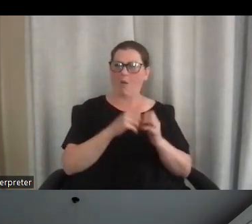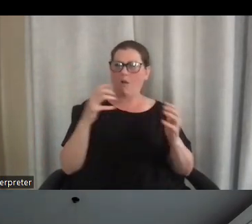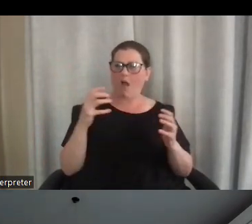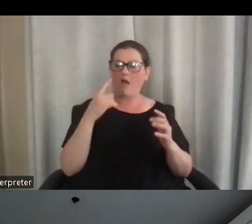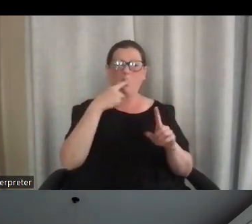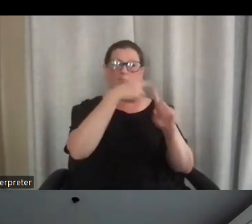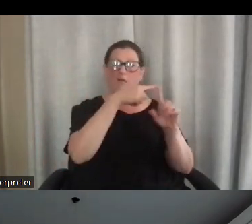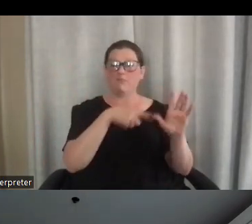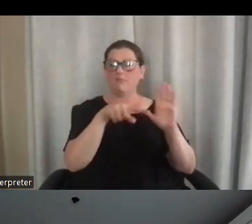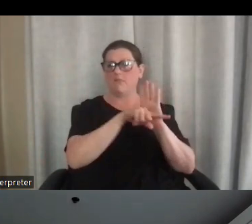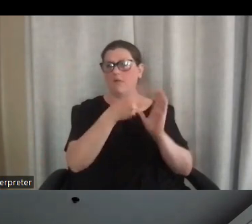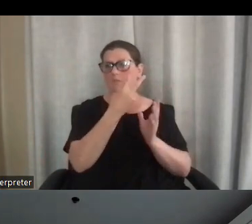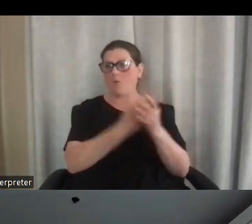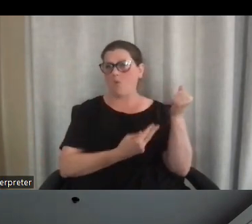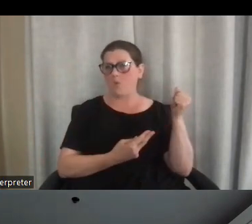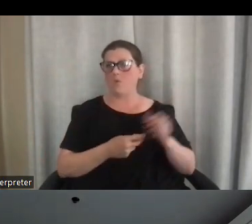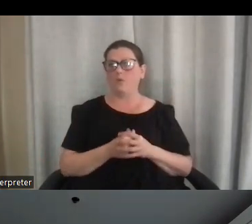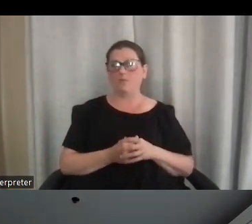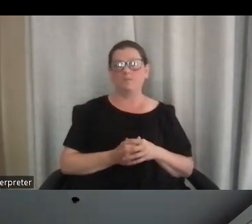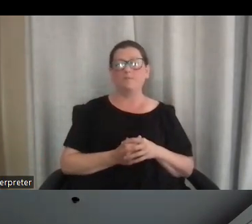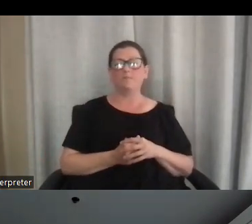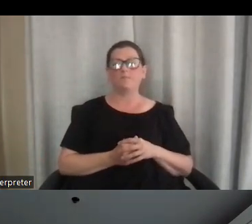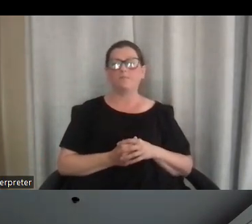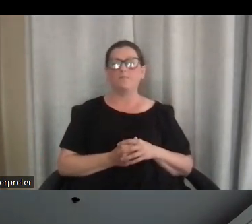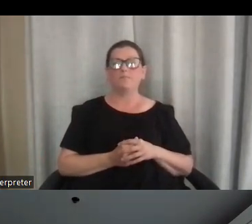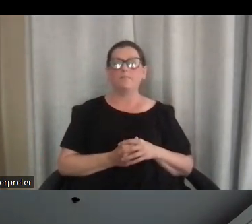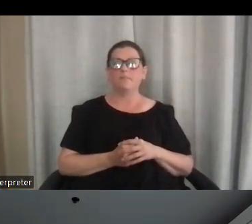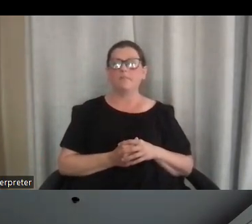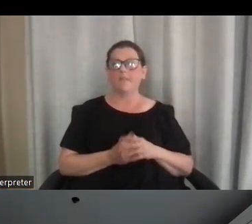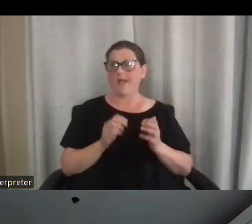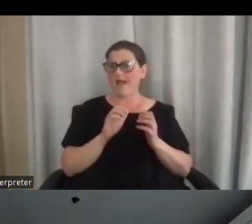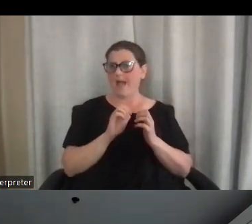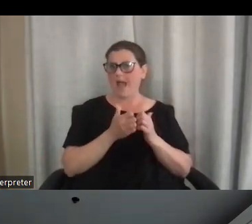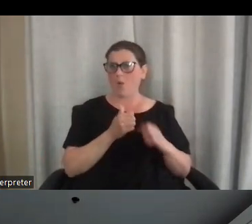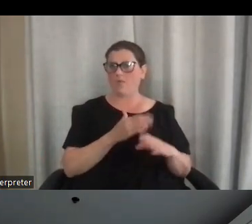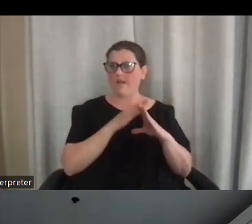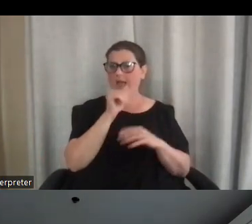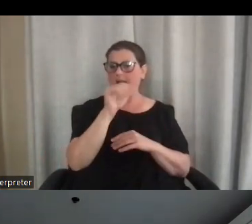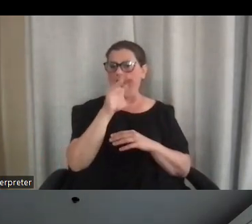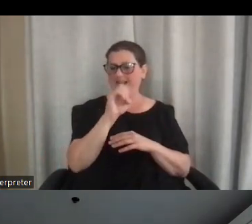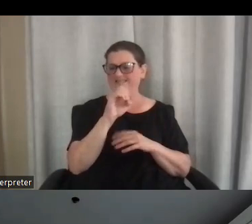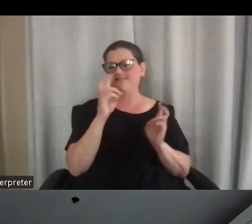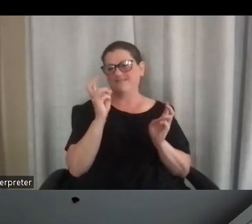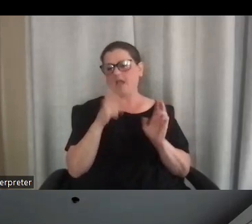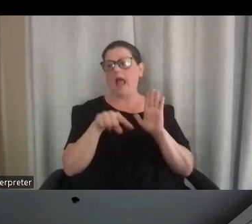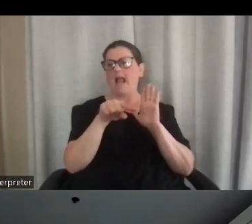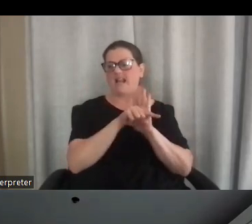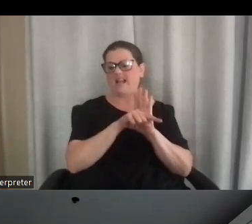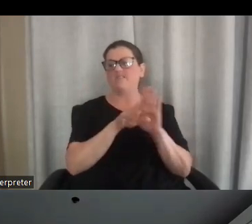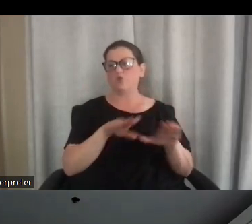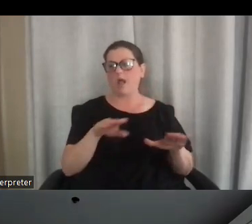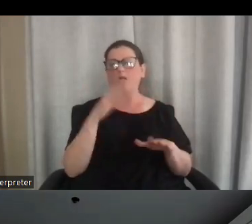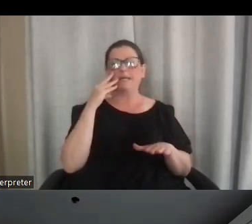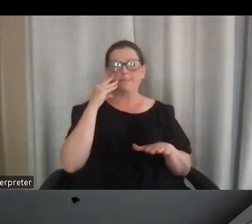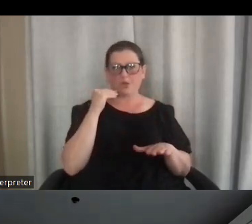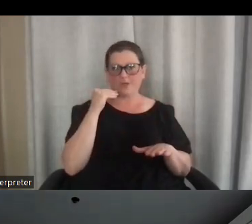positive experiences and adverse experiences. So the best way we're going to prevent ACEs, or adverse childhood experiences, and promote